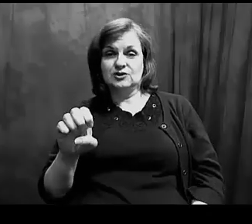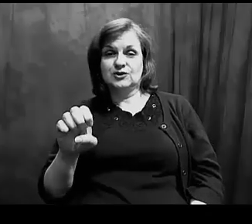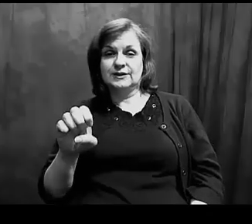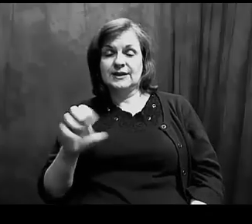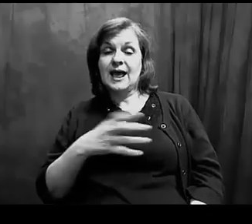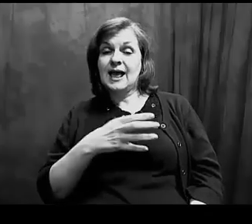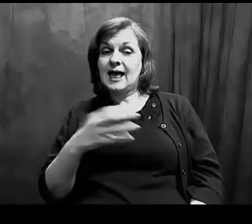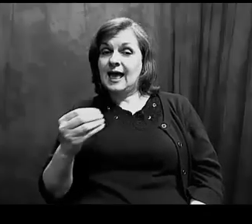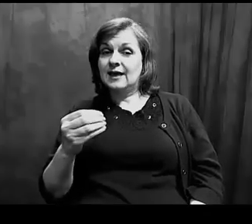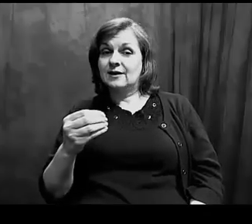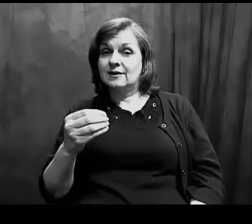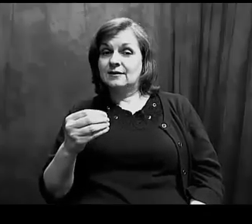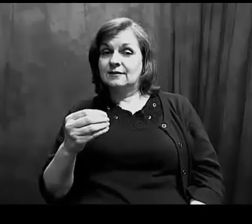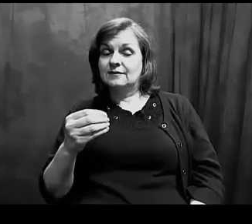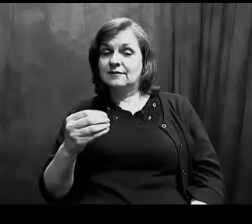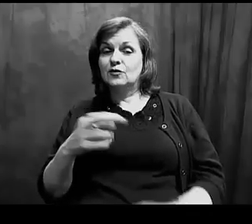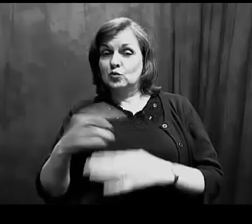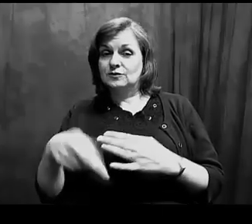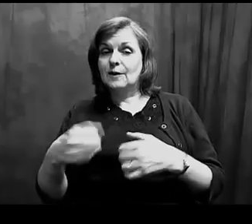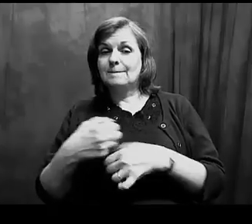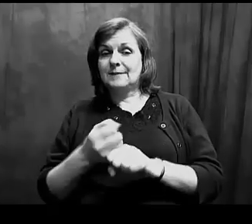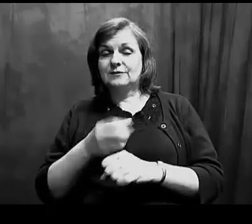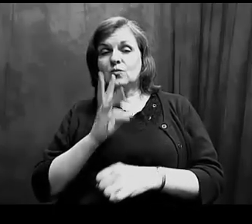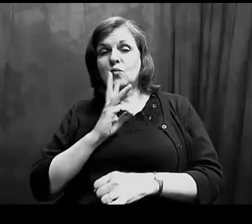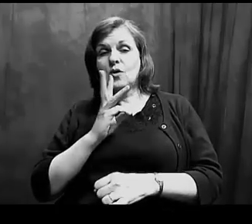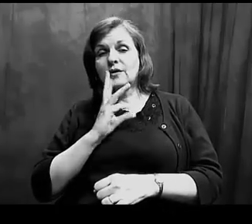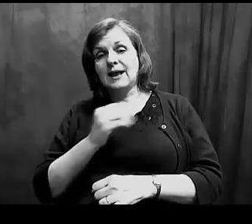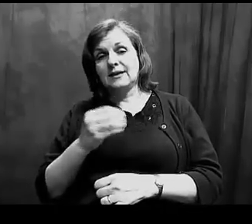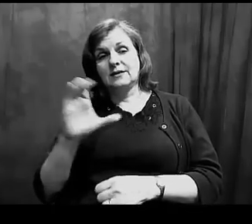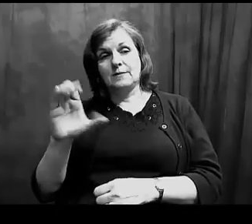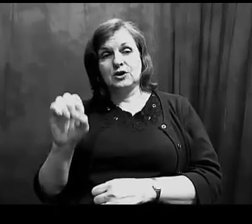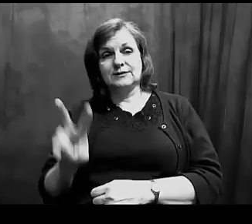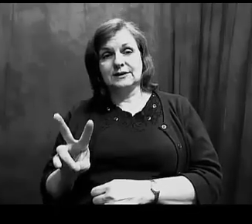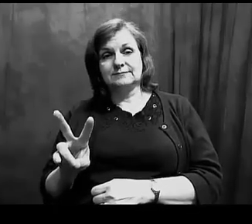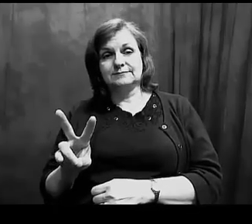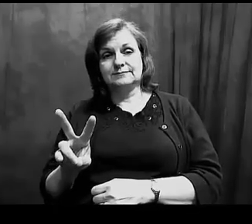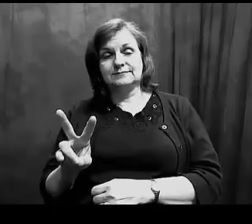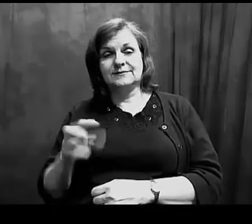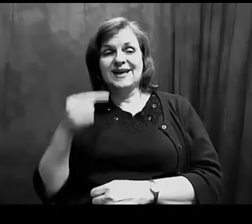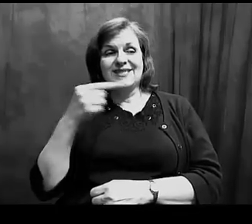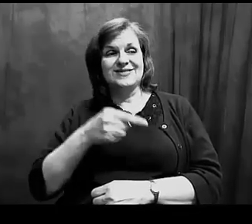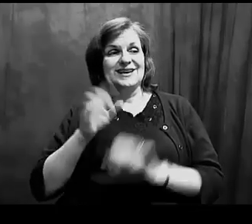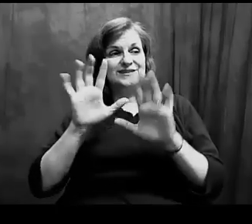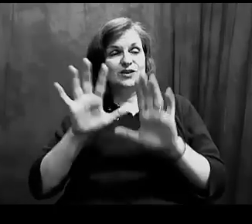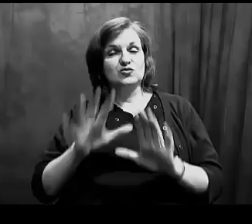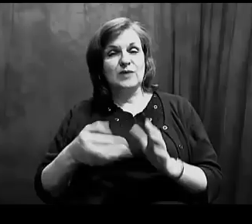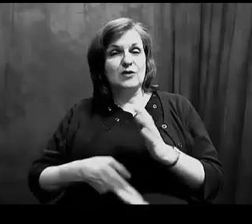that storage of potential energy. And you make water and carbon dioxide.